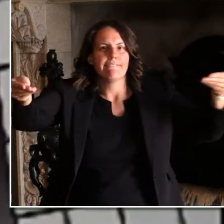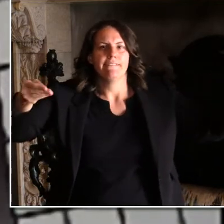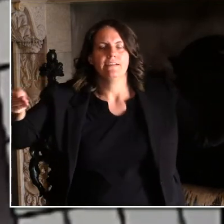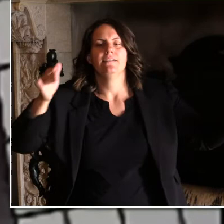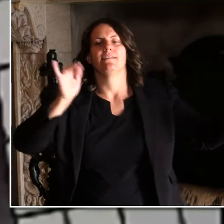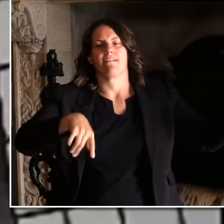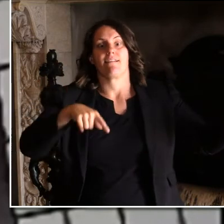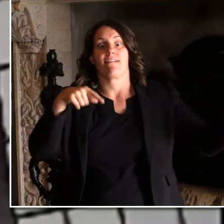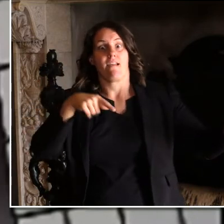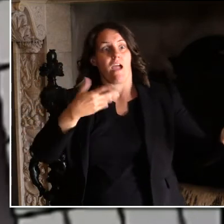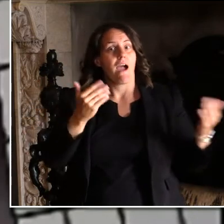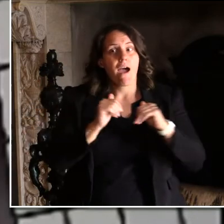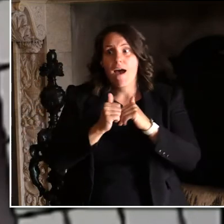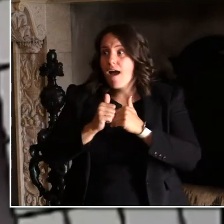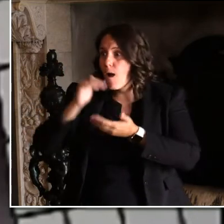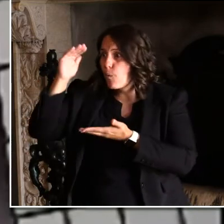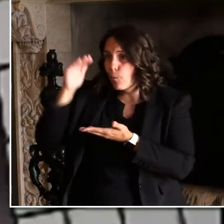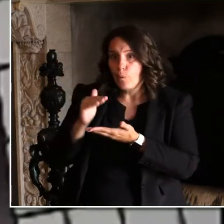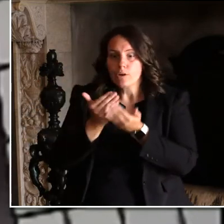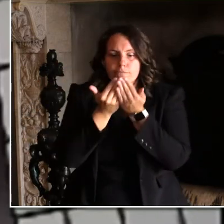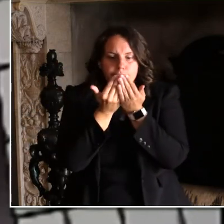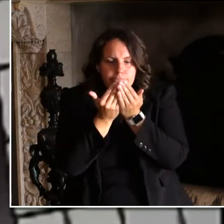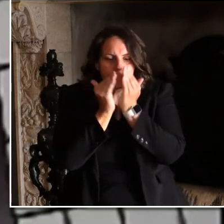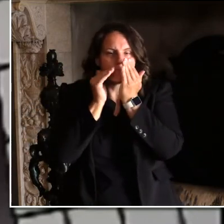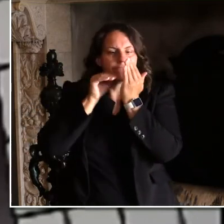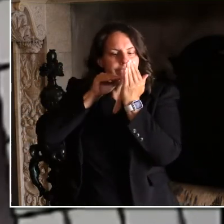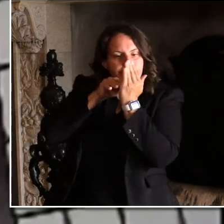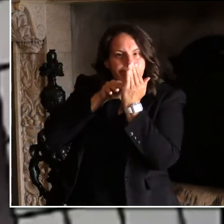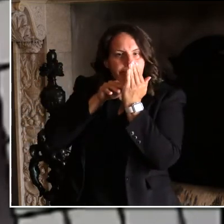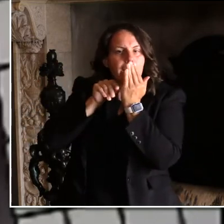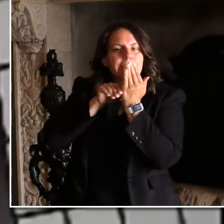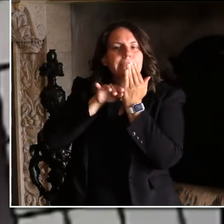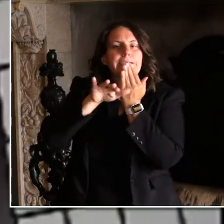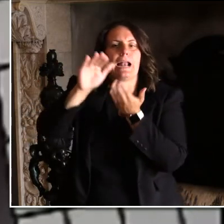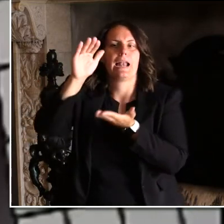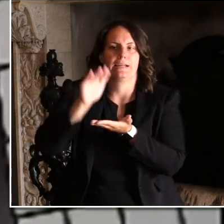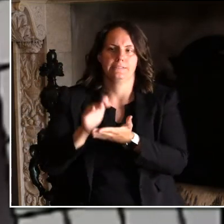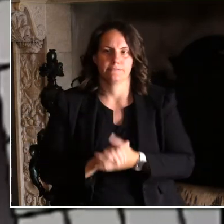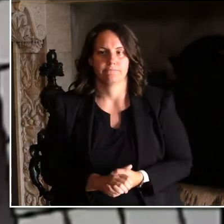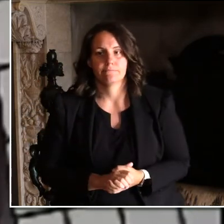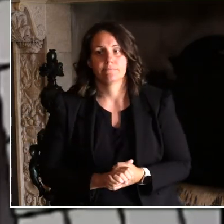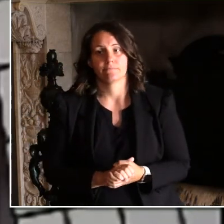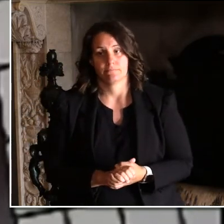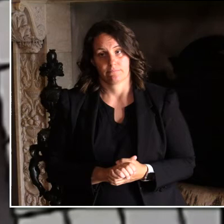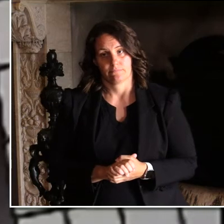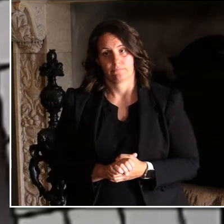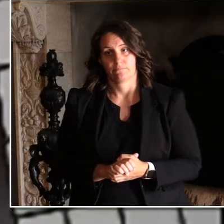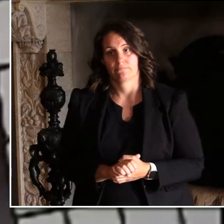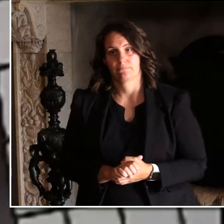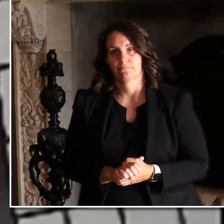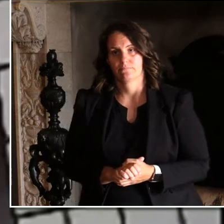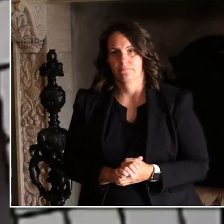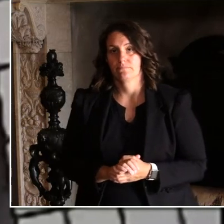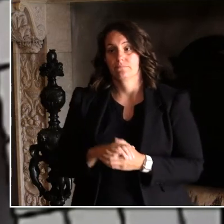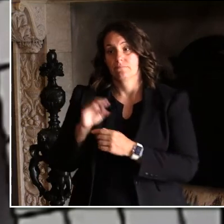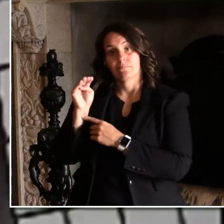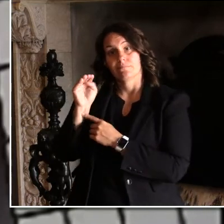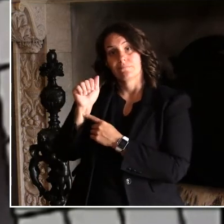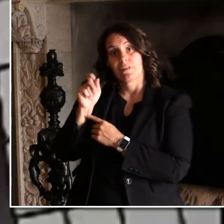the tools, one of the only tools that we actually have in our toolbox to slow the spread of this disease.